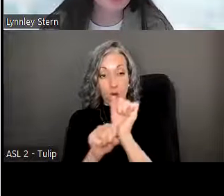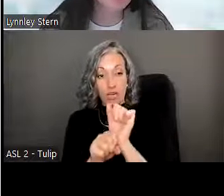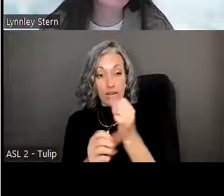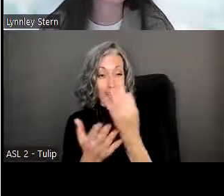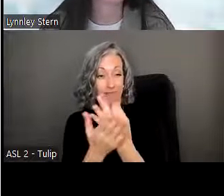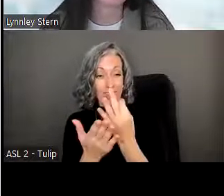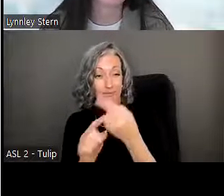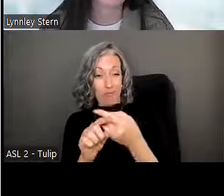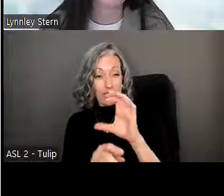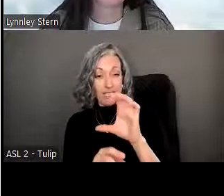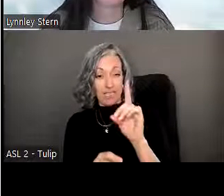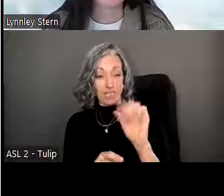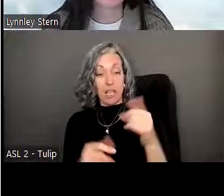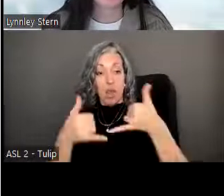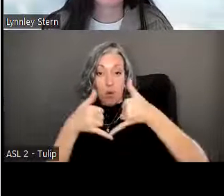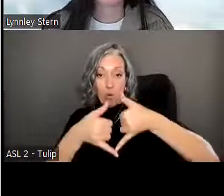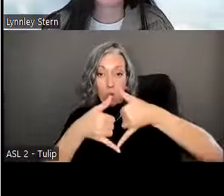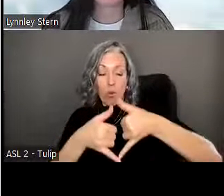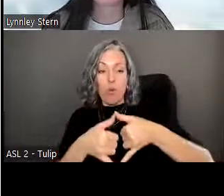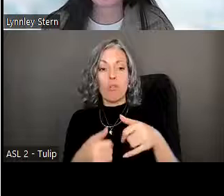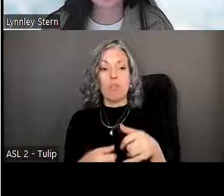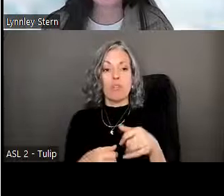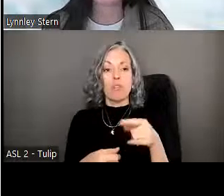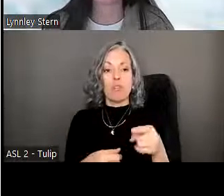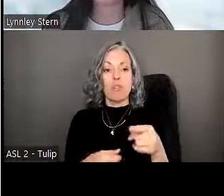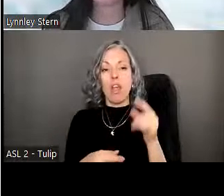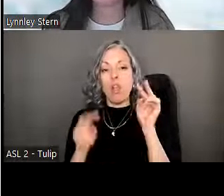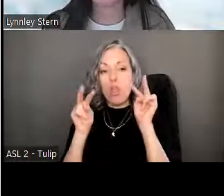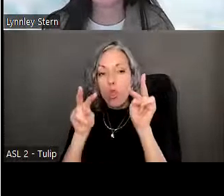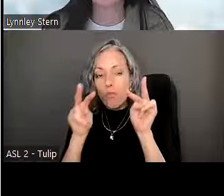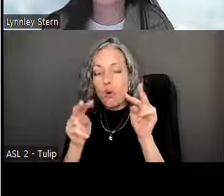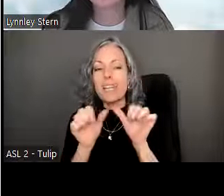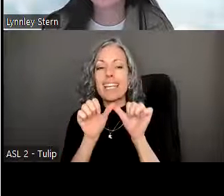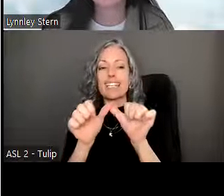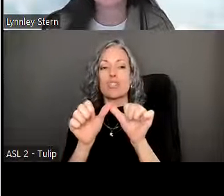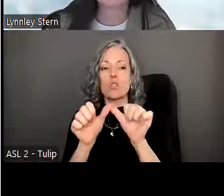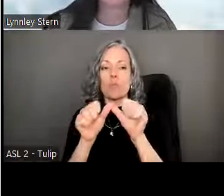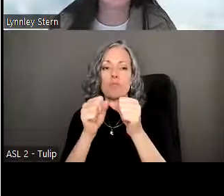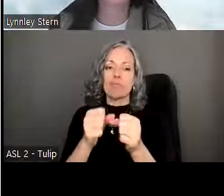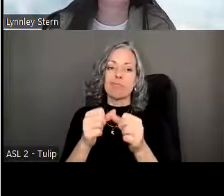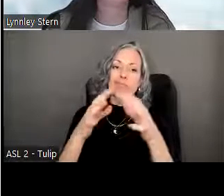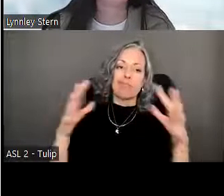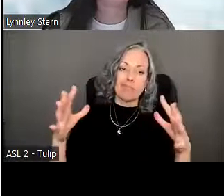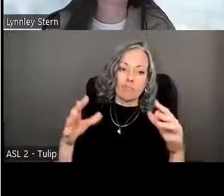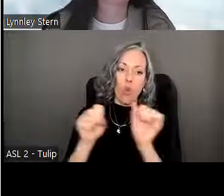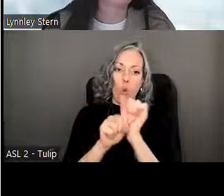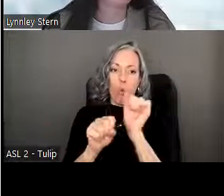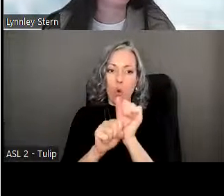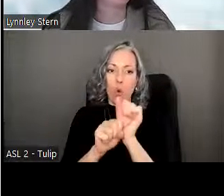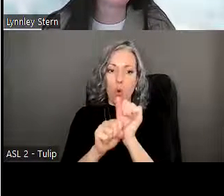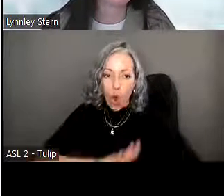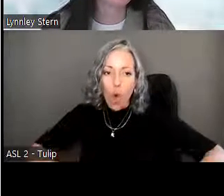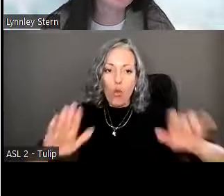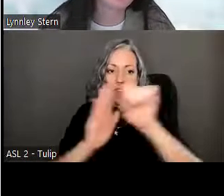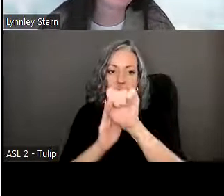from the CDC Bold Award, the Alzheimer's disease program looks forward to continuing to expand the great work that we are doing statewide to implement the